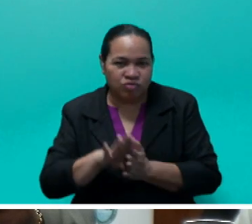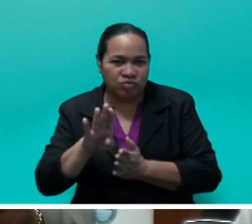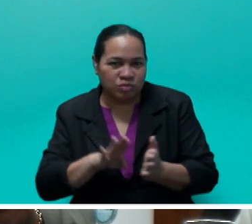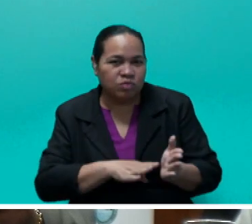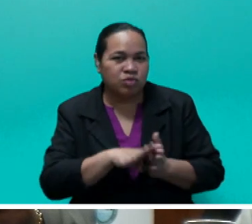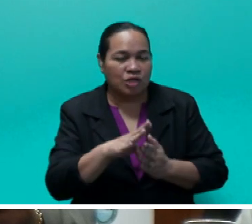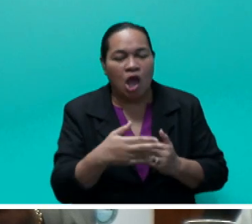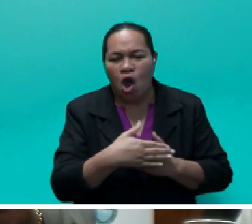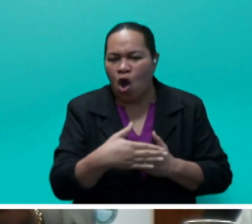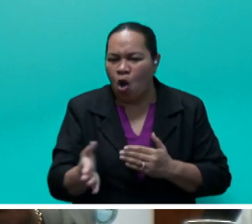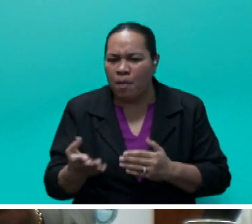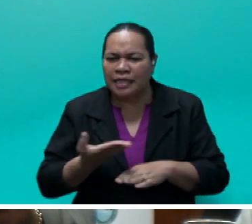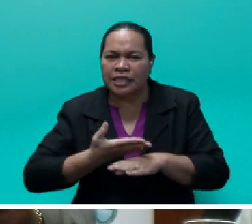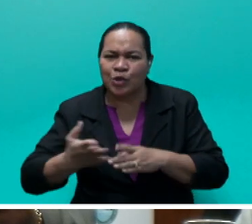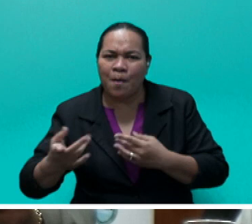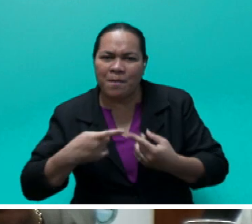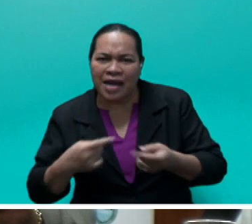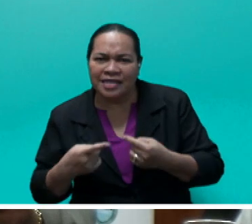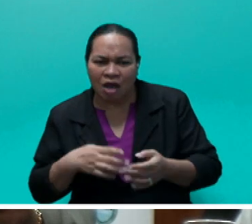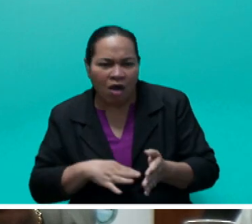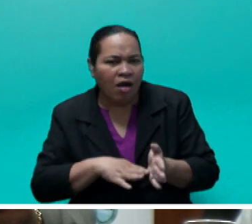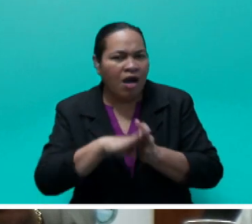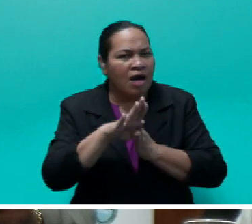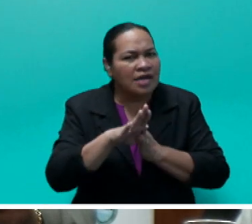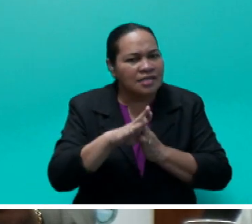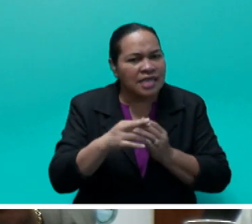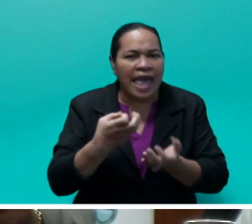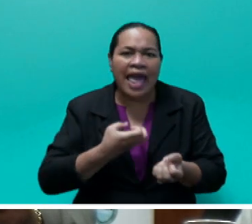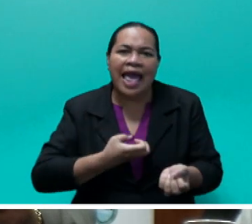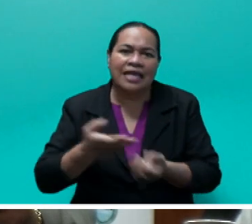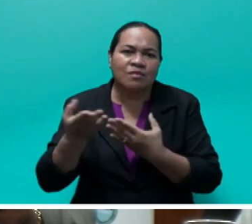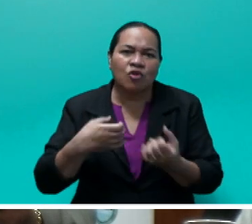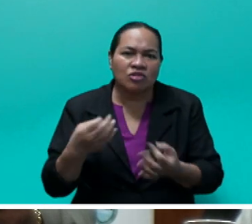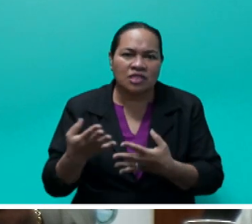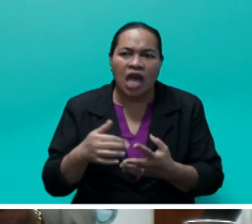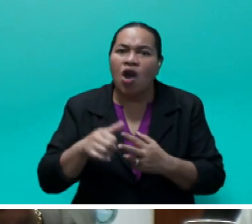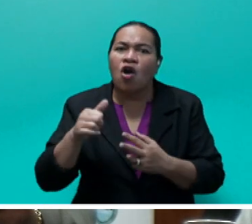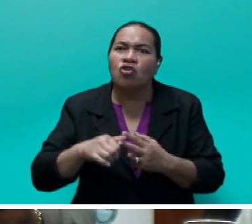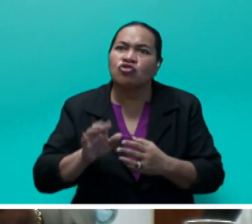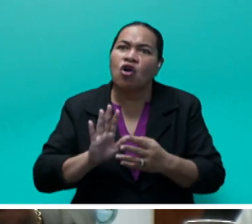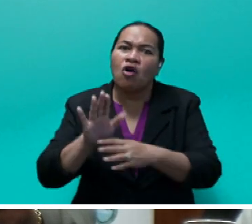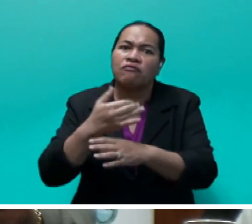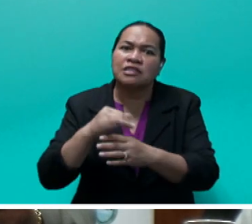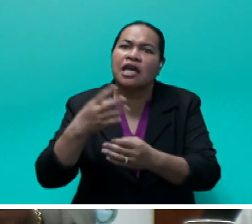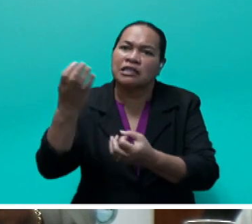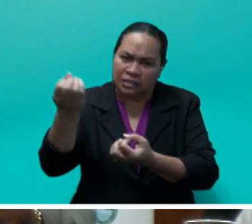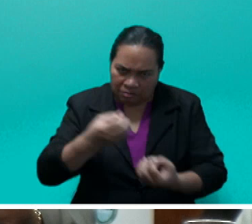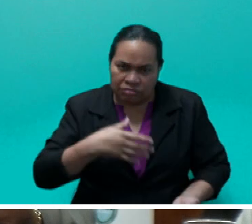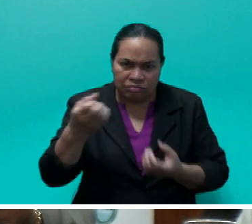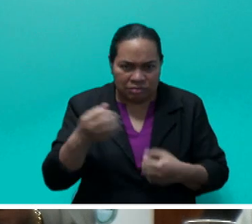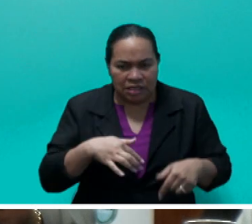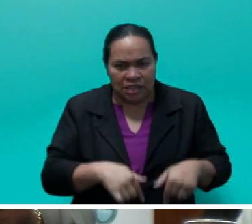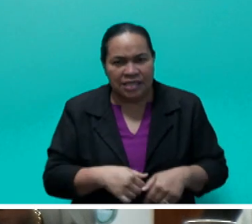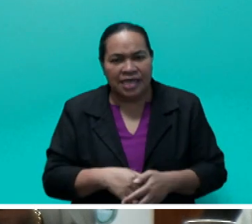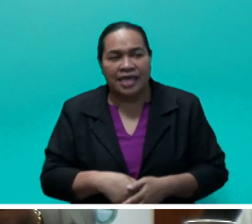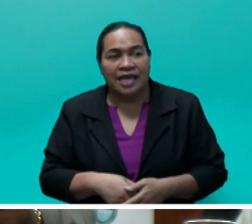new markets, enhances exports, and increases domestic market competition from foreign producers. The push for regulatory